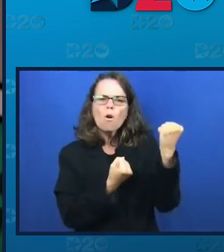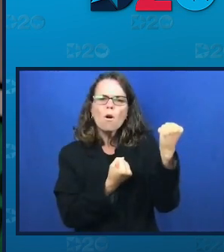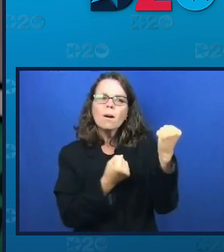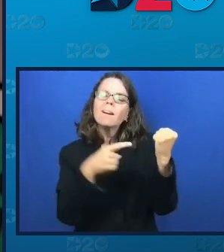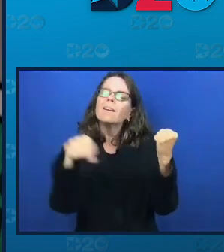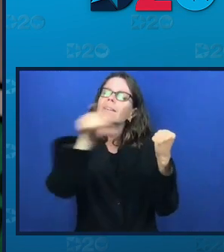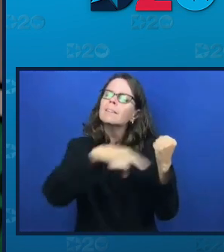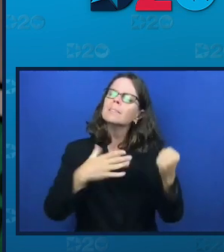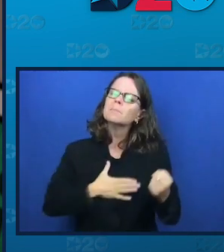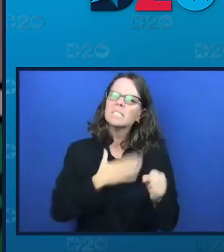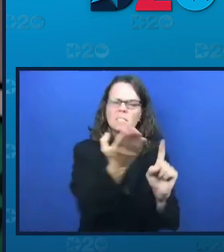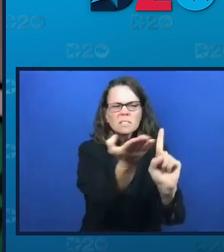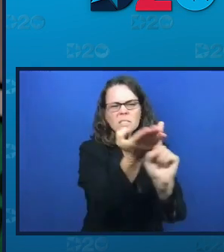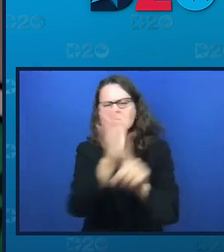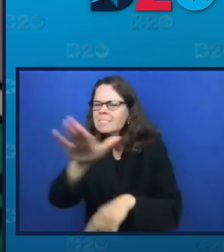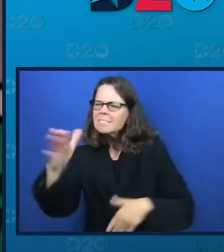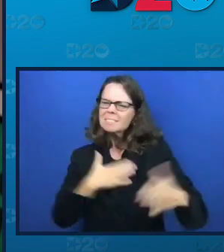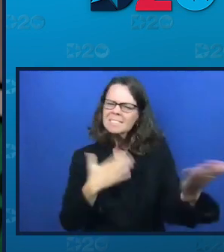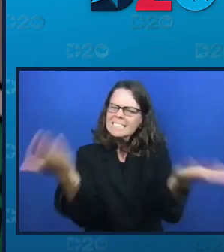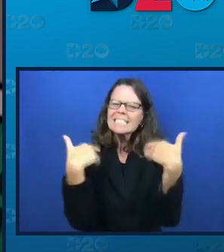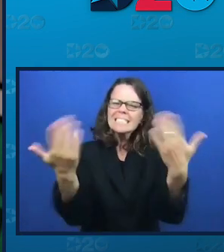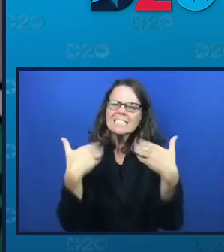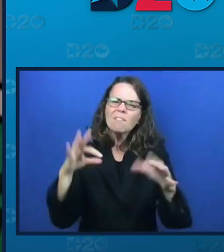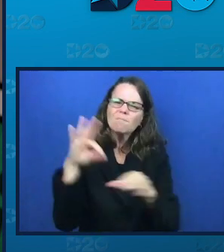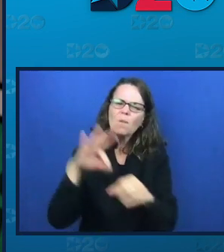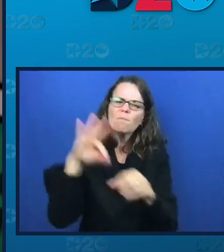happen by texting VOTE to